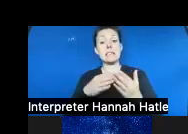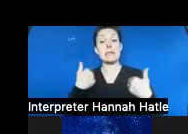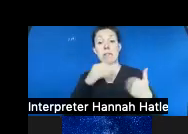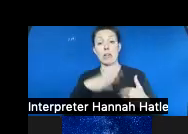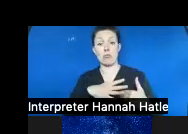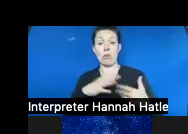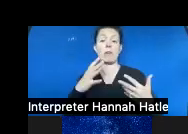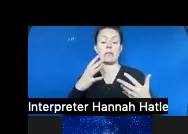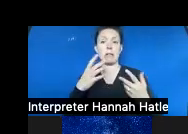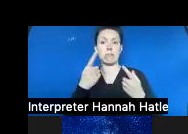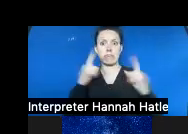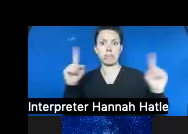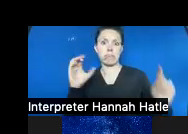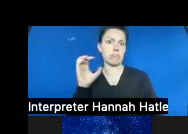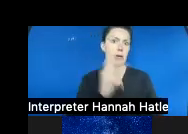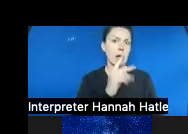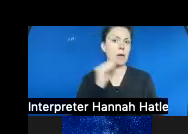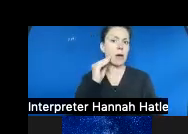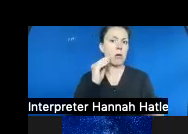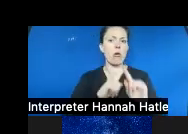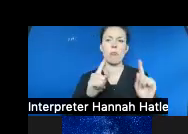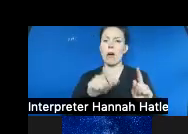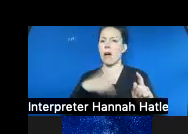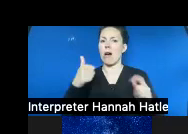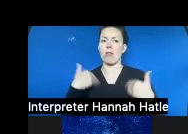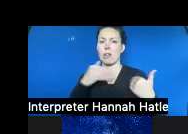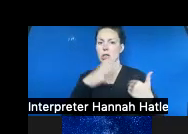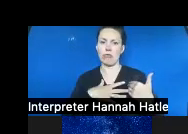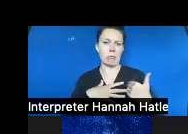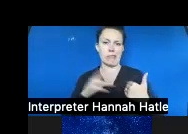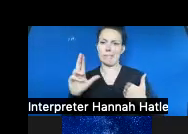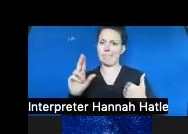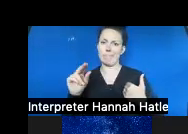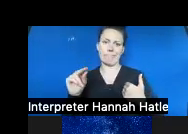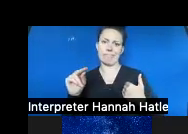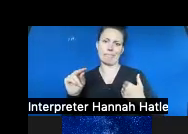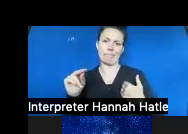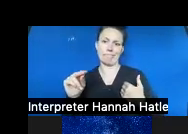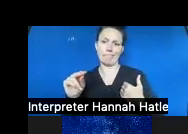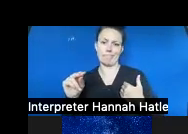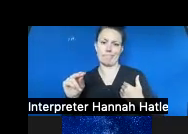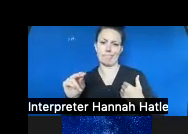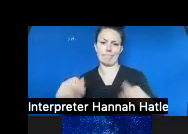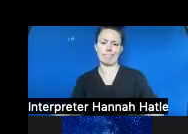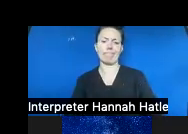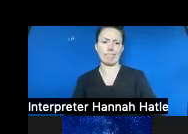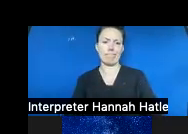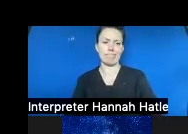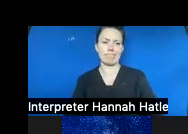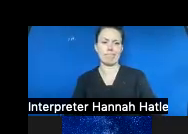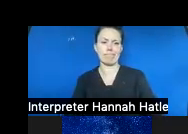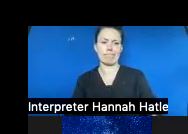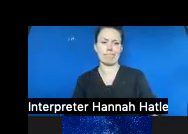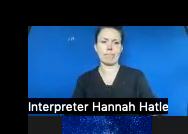back. But that online piece is a huge part of trafficking. Another piece of that is due